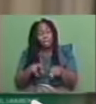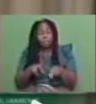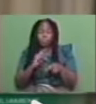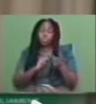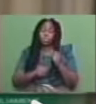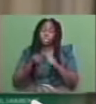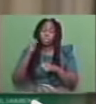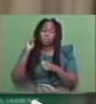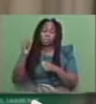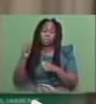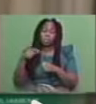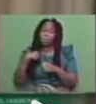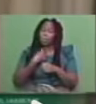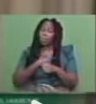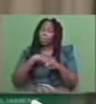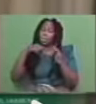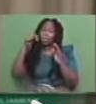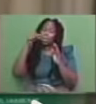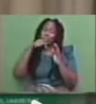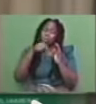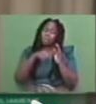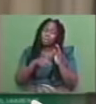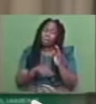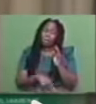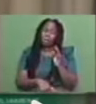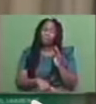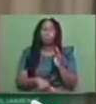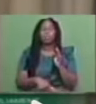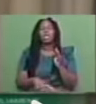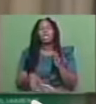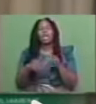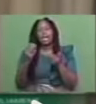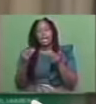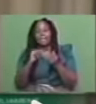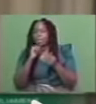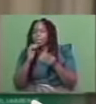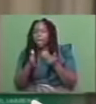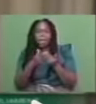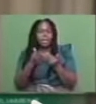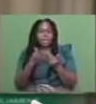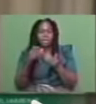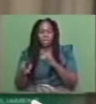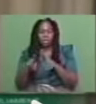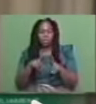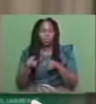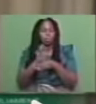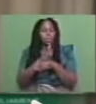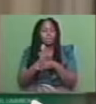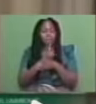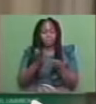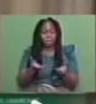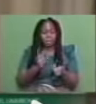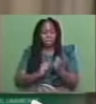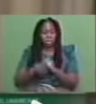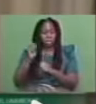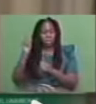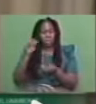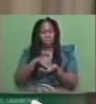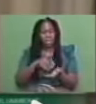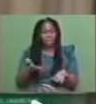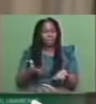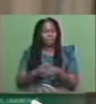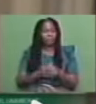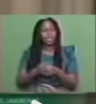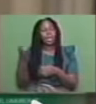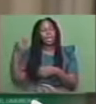Caribbean, according to the repeated ease of doing business metrics. And you think, The minister made a confession here on Monday when he